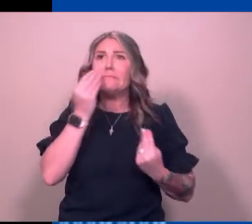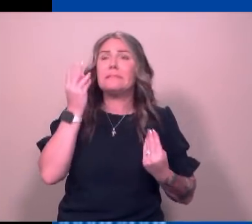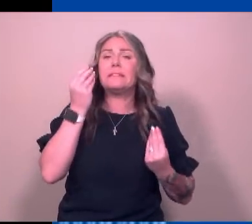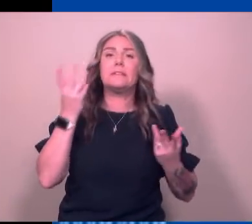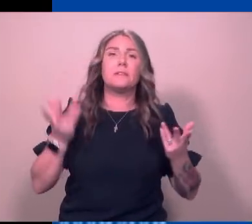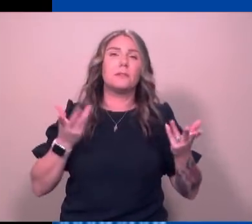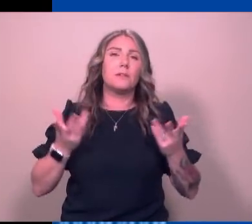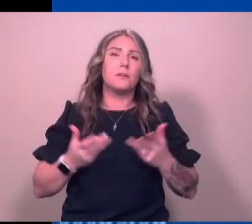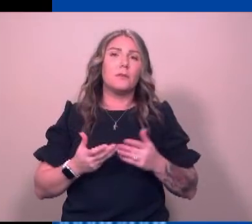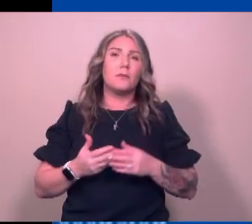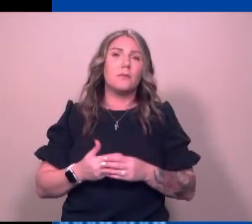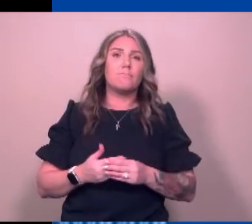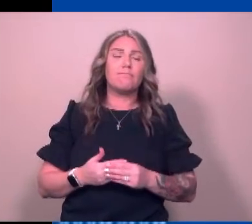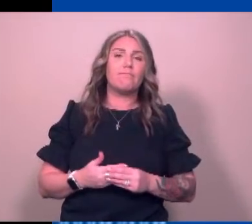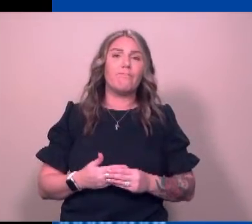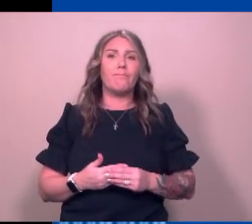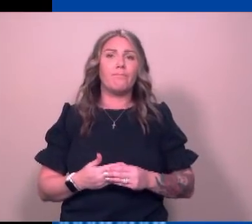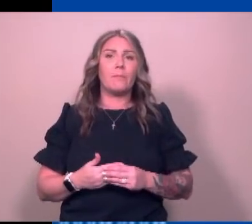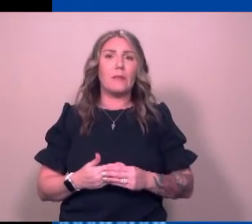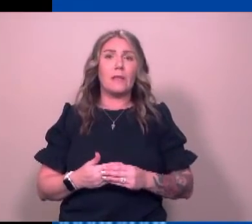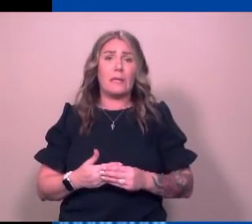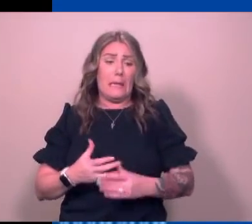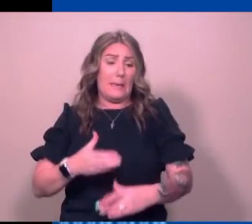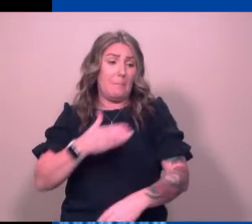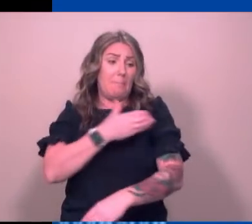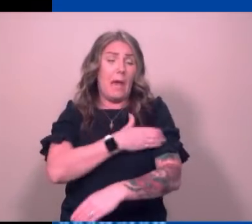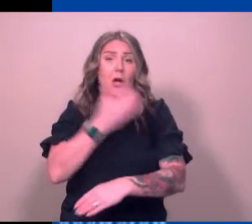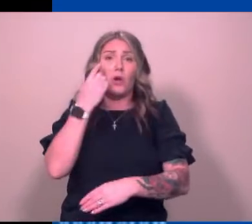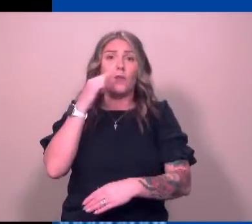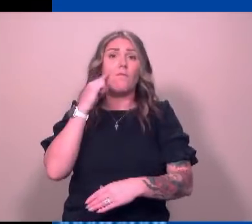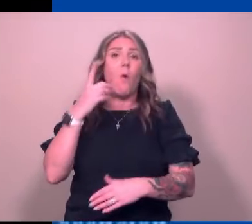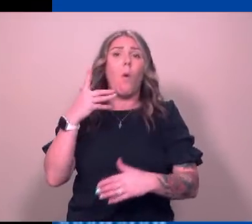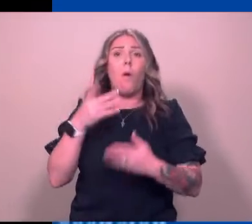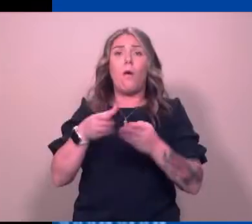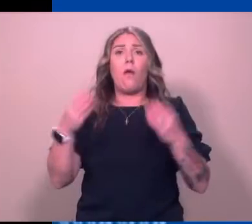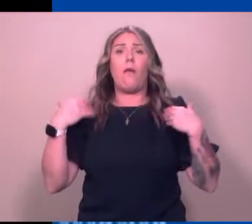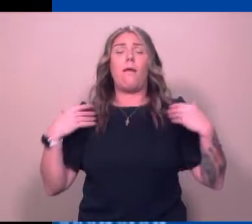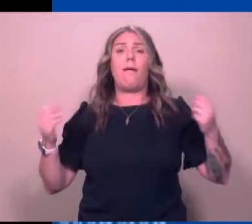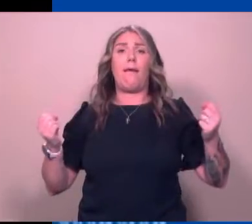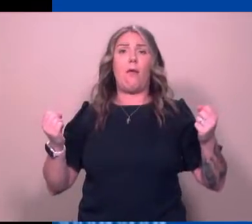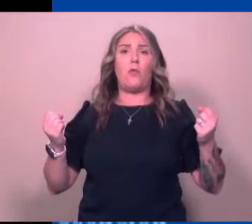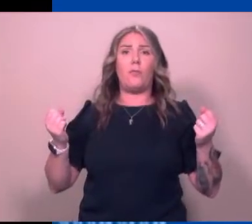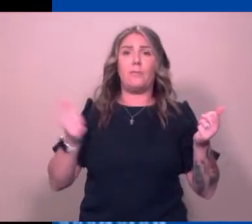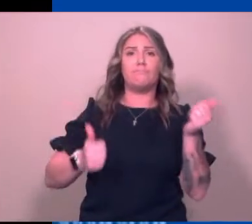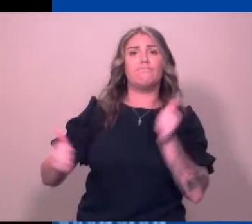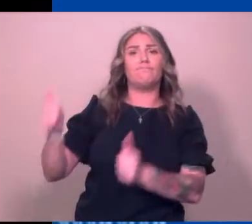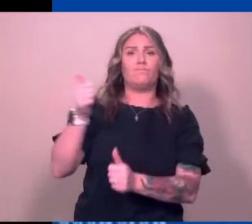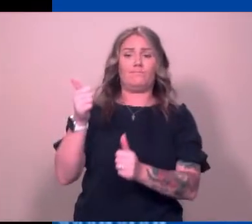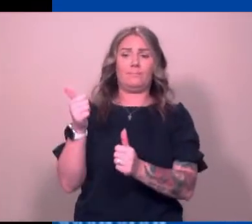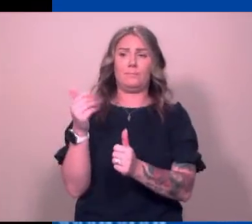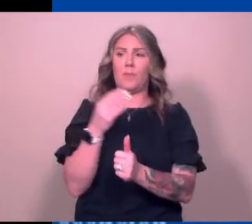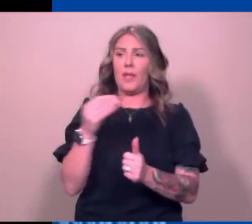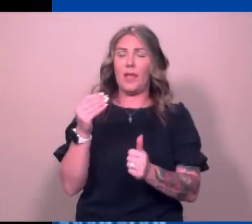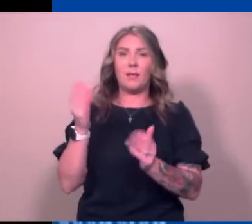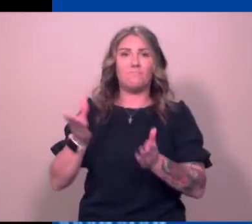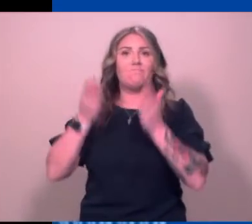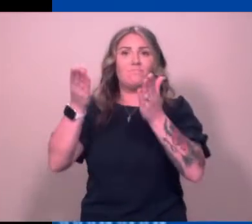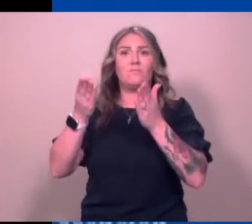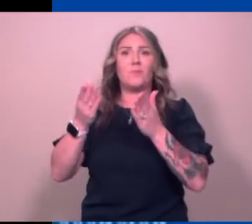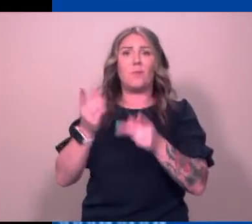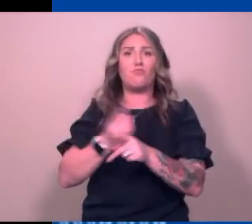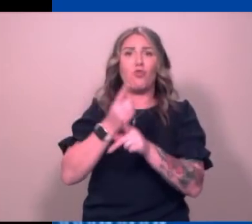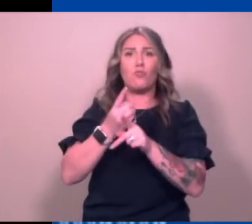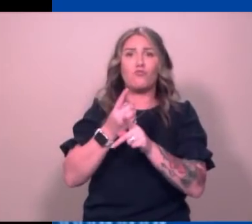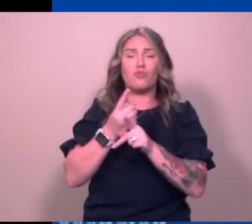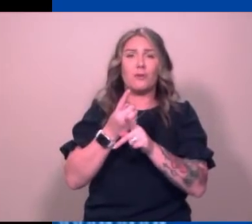the powers to be provided to public health officials in each of our communities that they can issue the right guidance